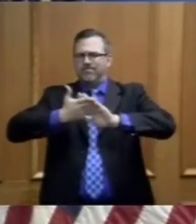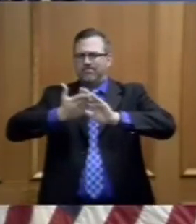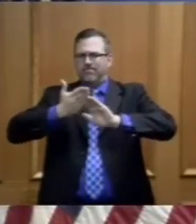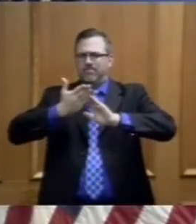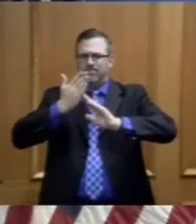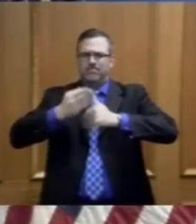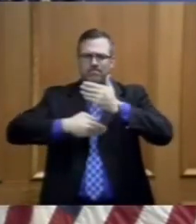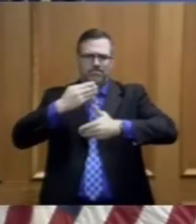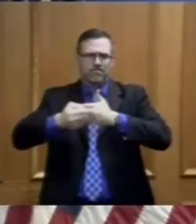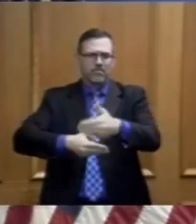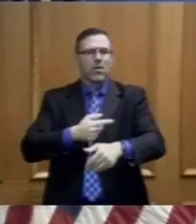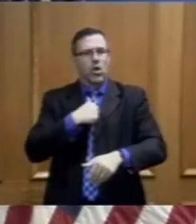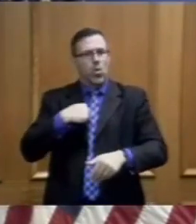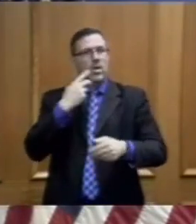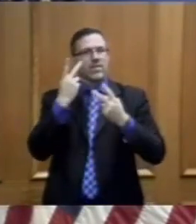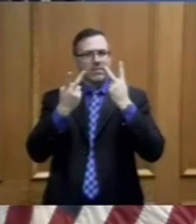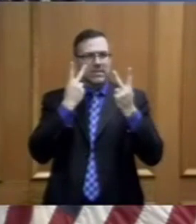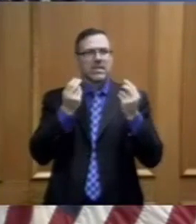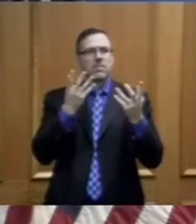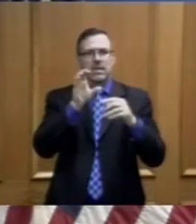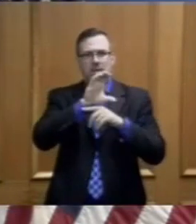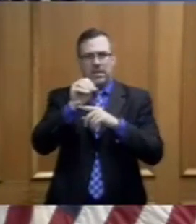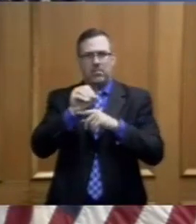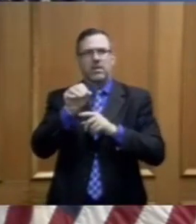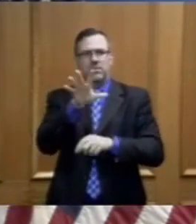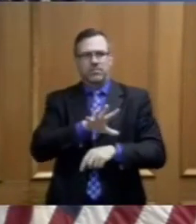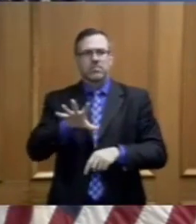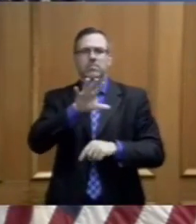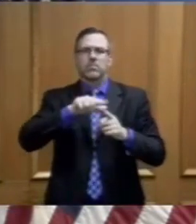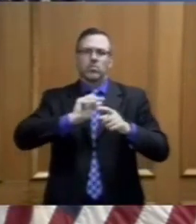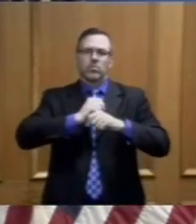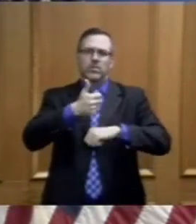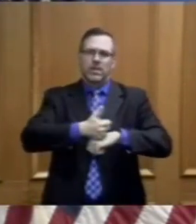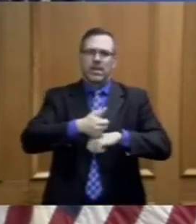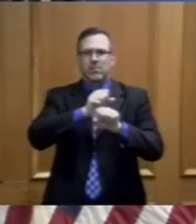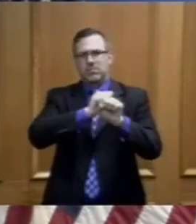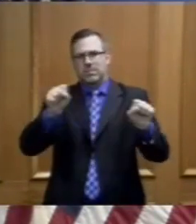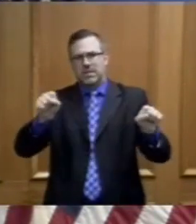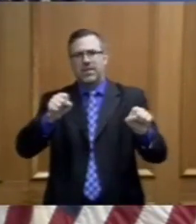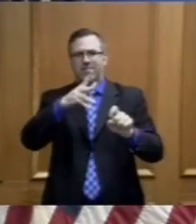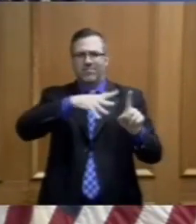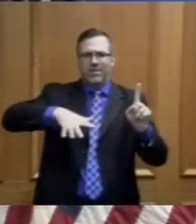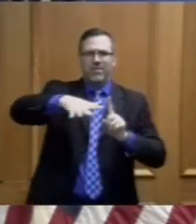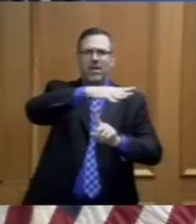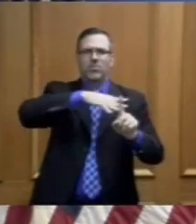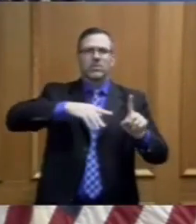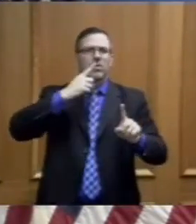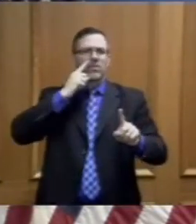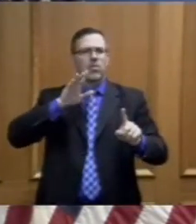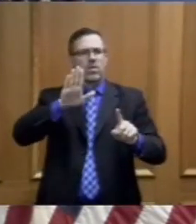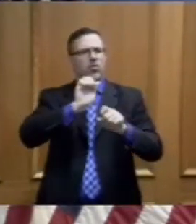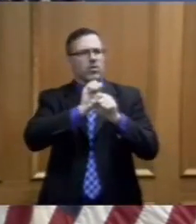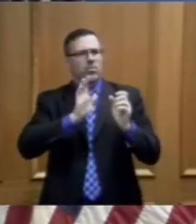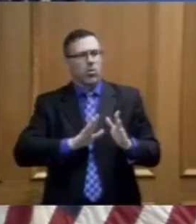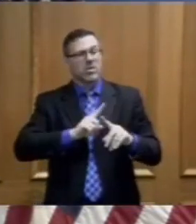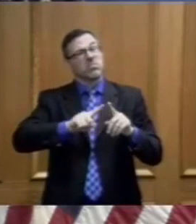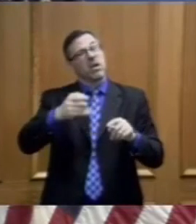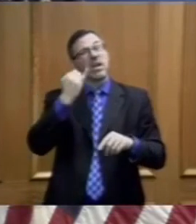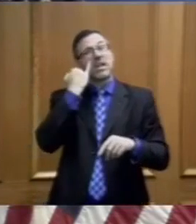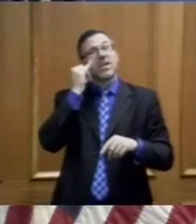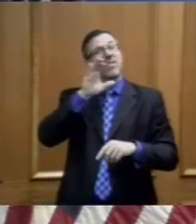deal of effort for companies to create safe environments for their employees. But if an